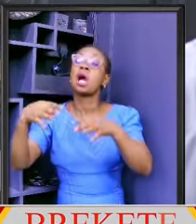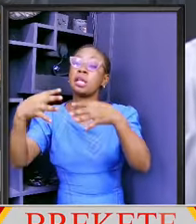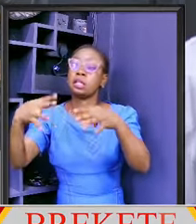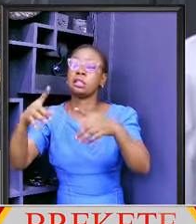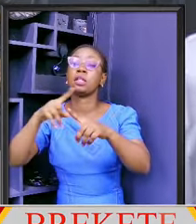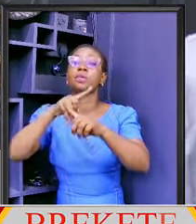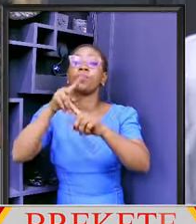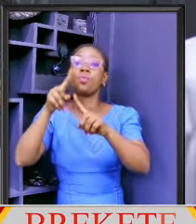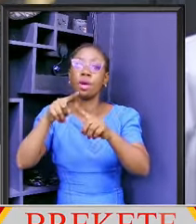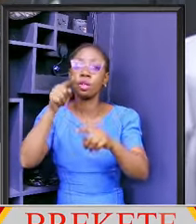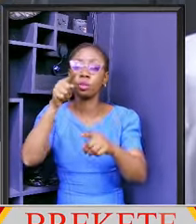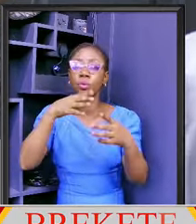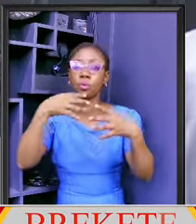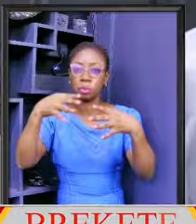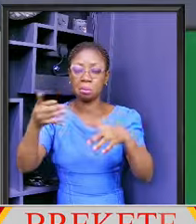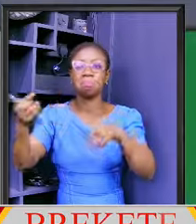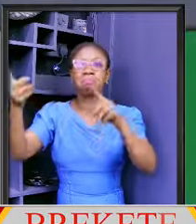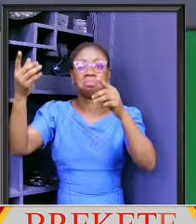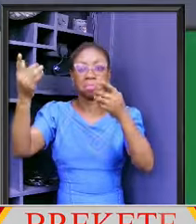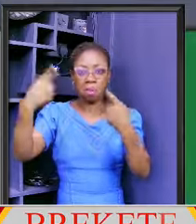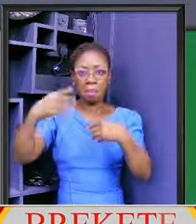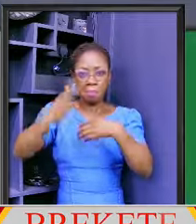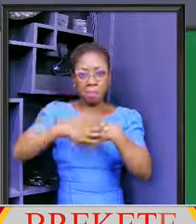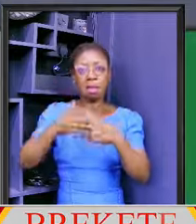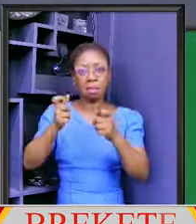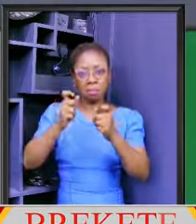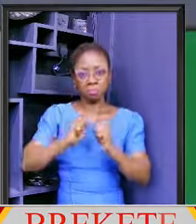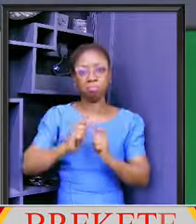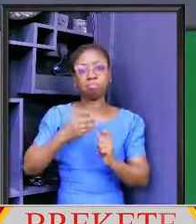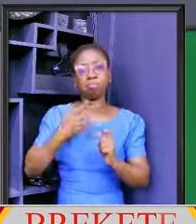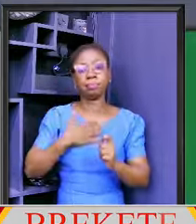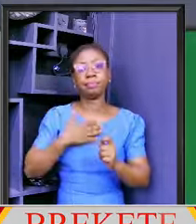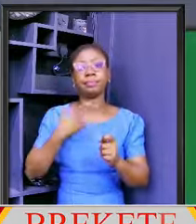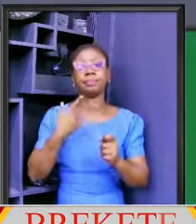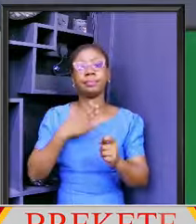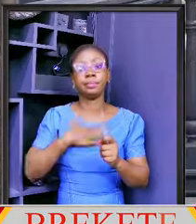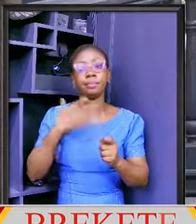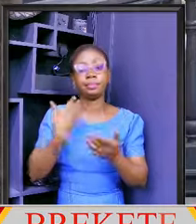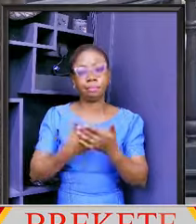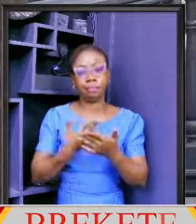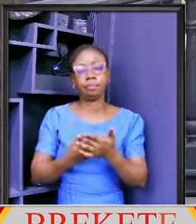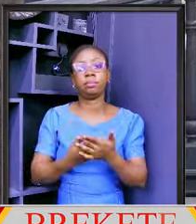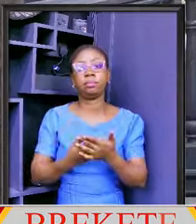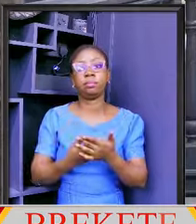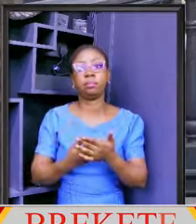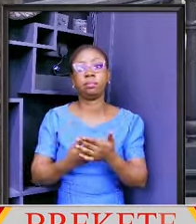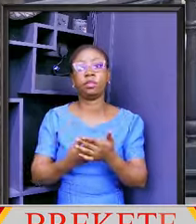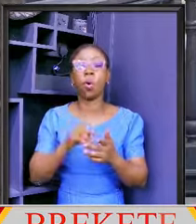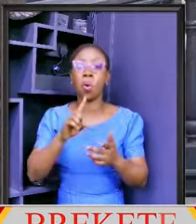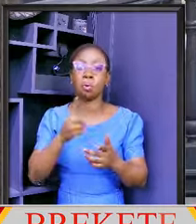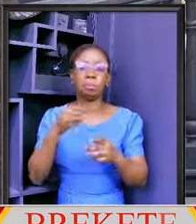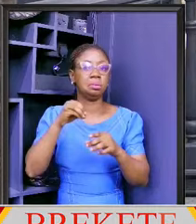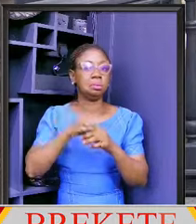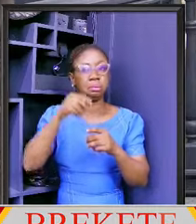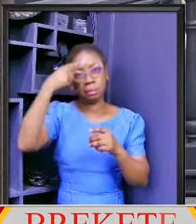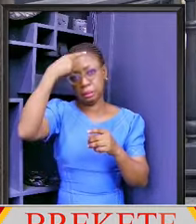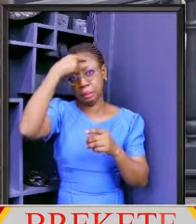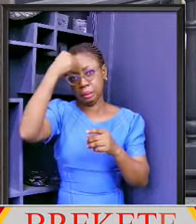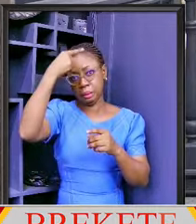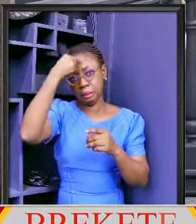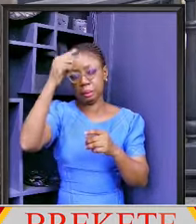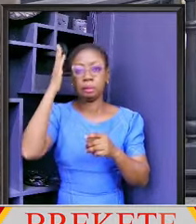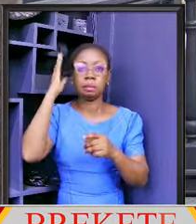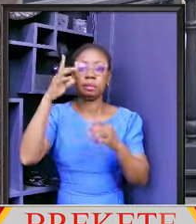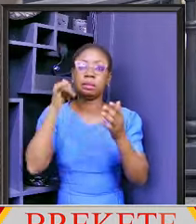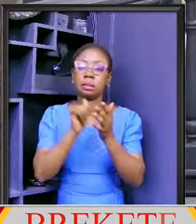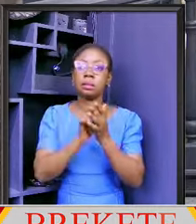money. Let's appreciate Kanawa. Thank you. Yes. Yes. Only in Kano.